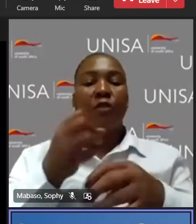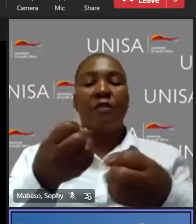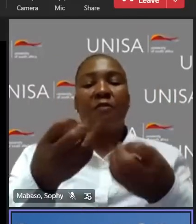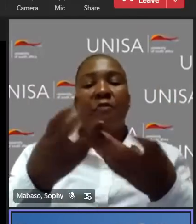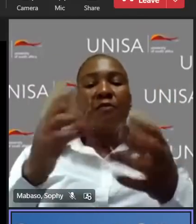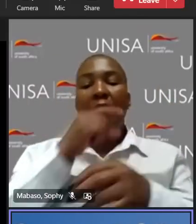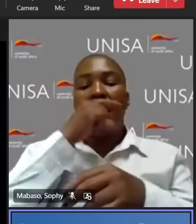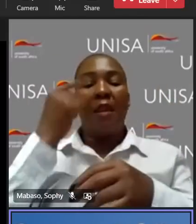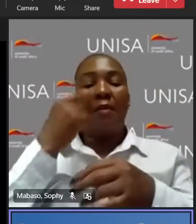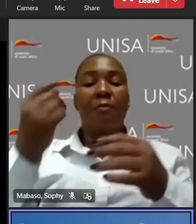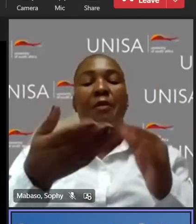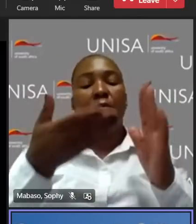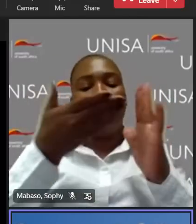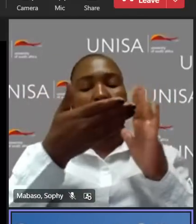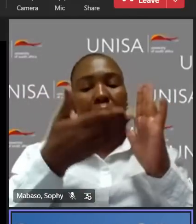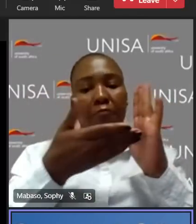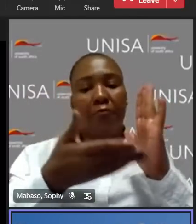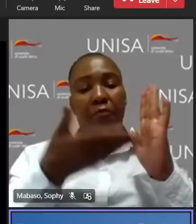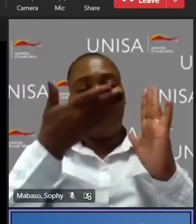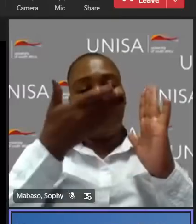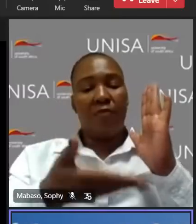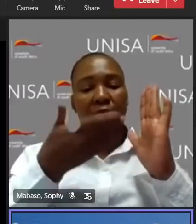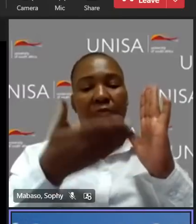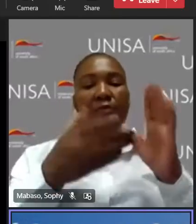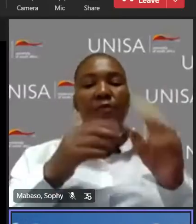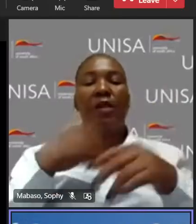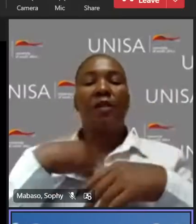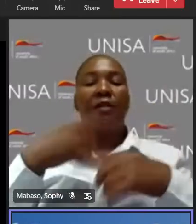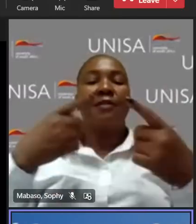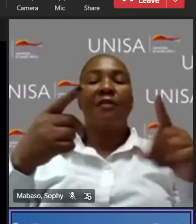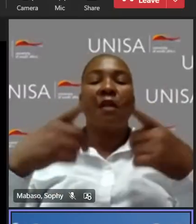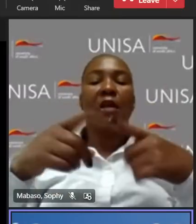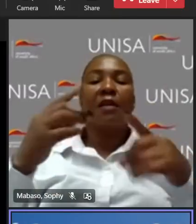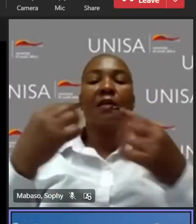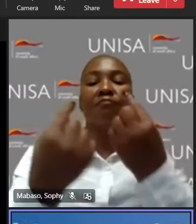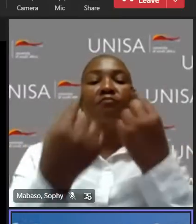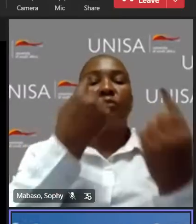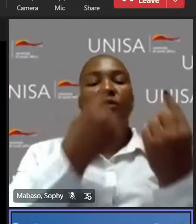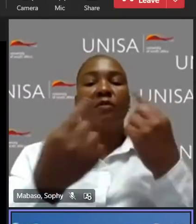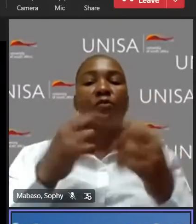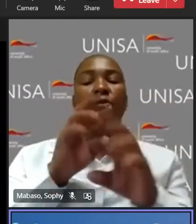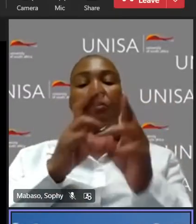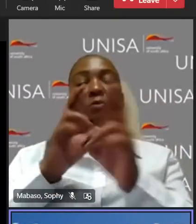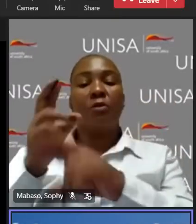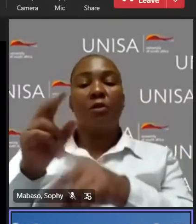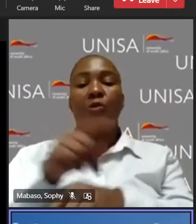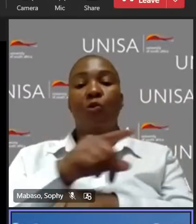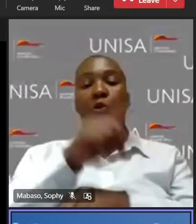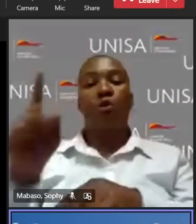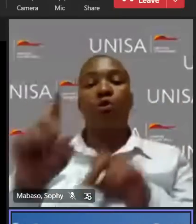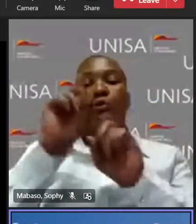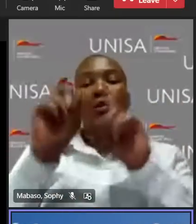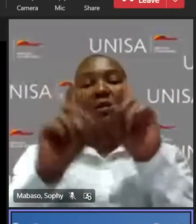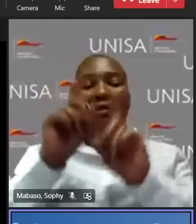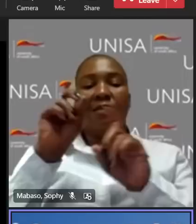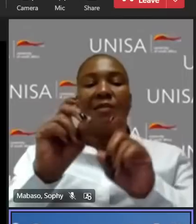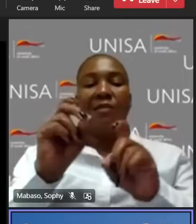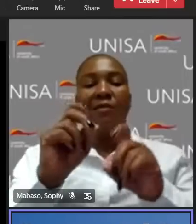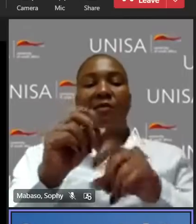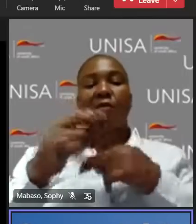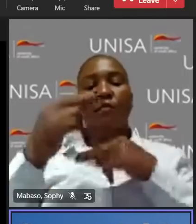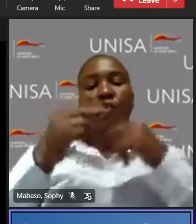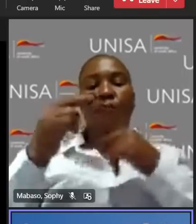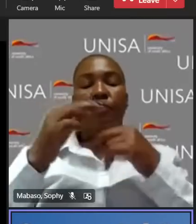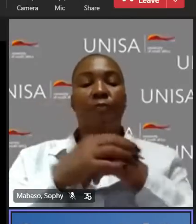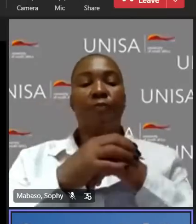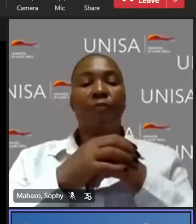but take note that different individuals would be responding to those charts. Do not be shocked.